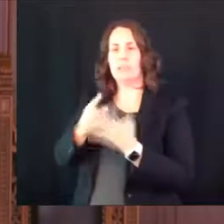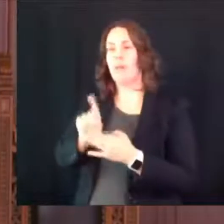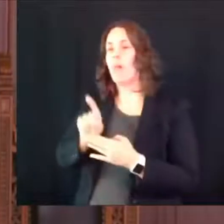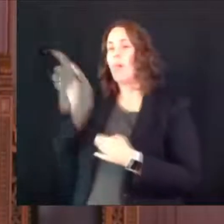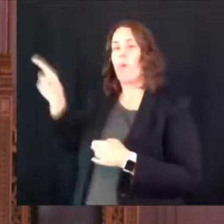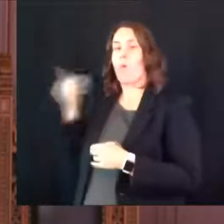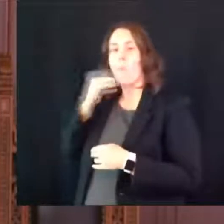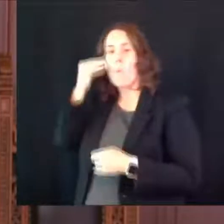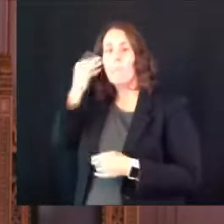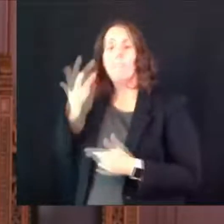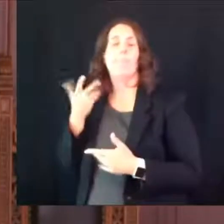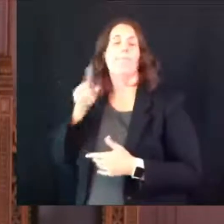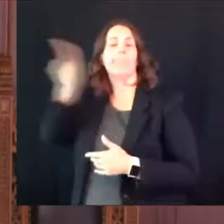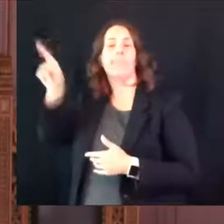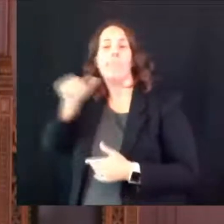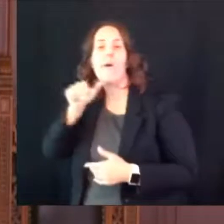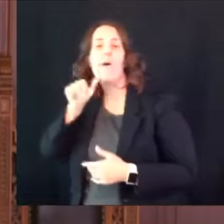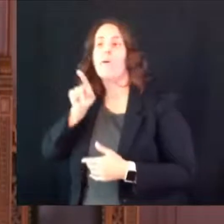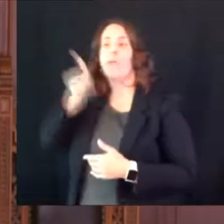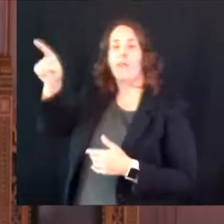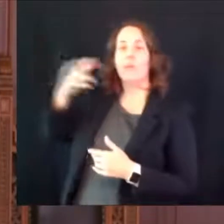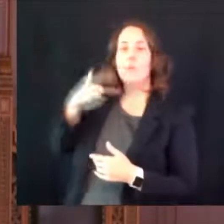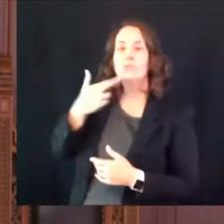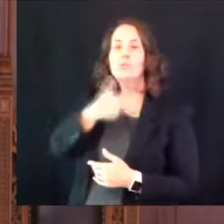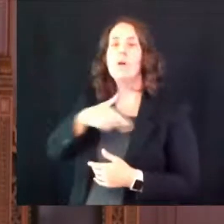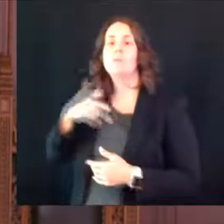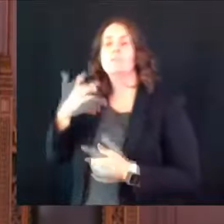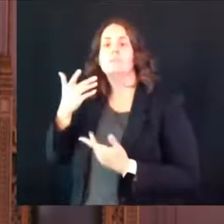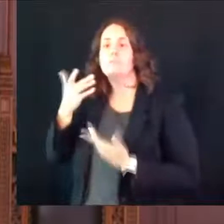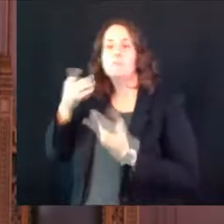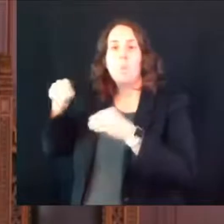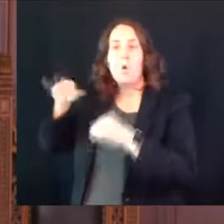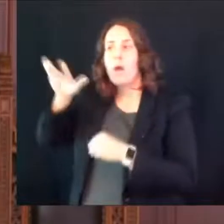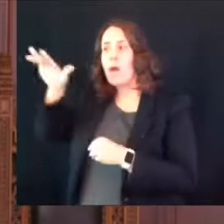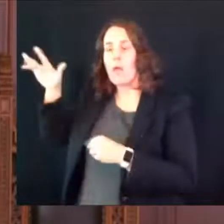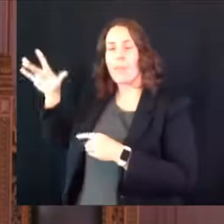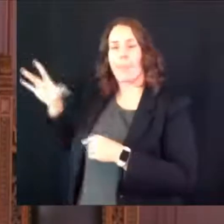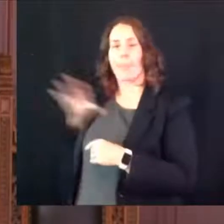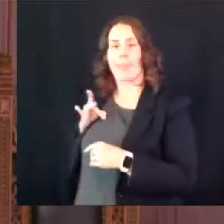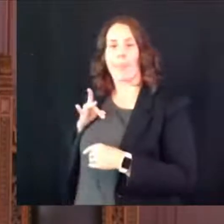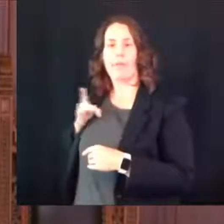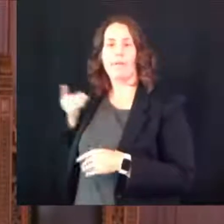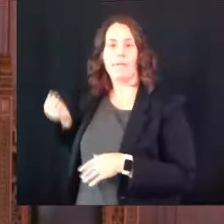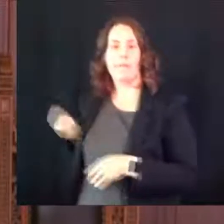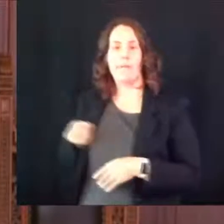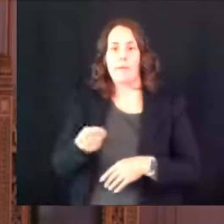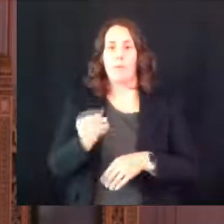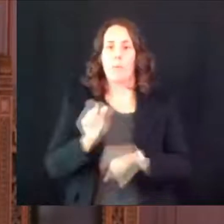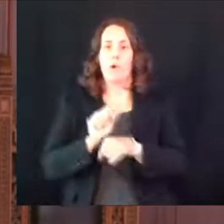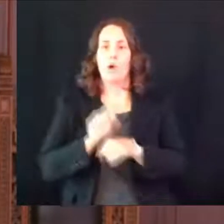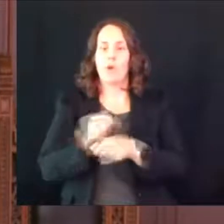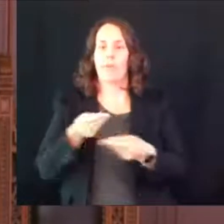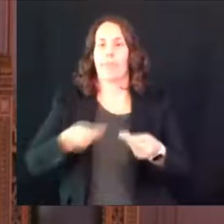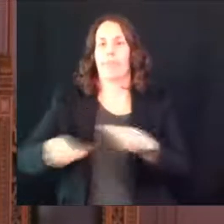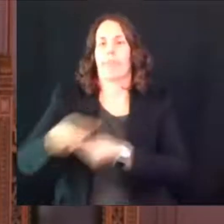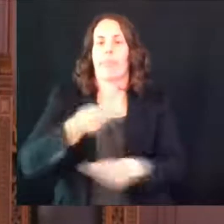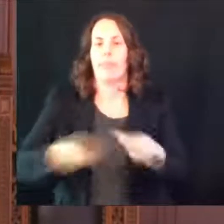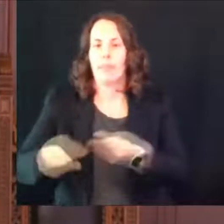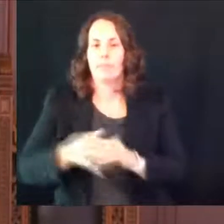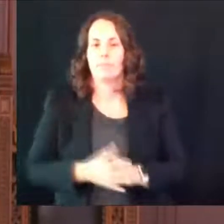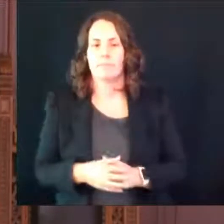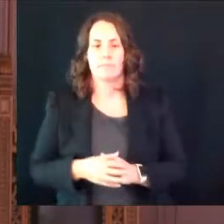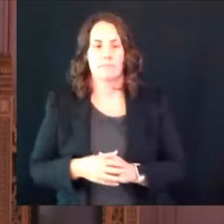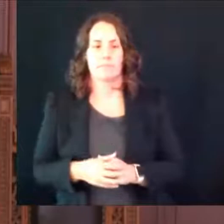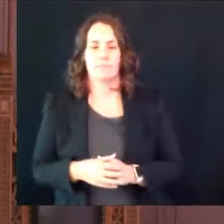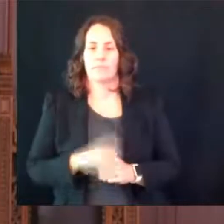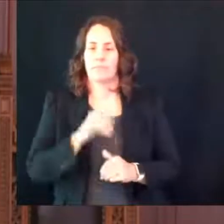we have where we have people in our care. It's really important for us to make sure that we are right on top